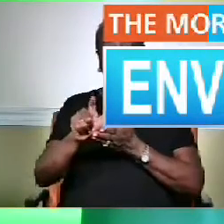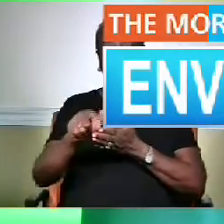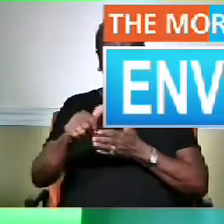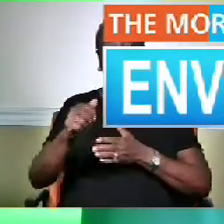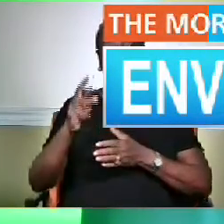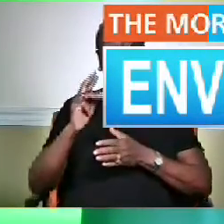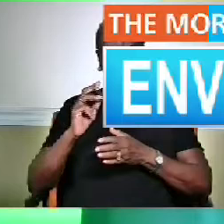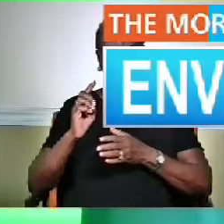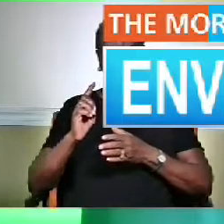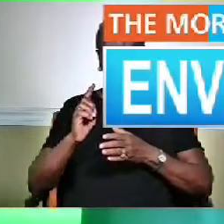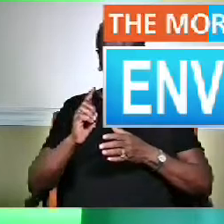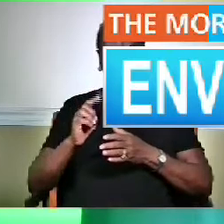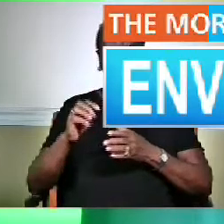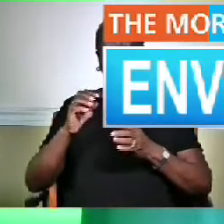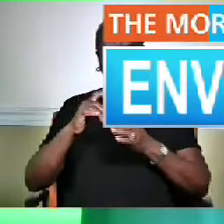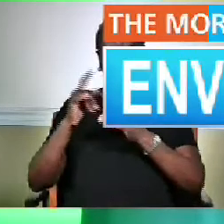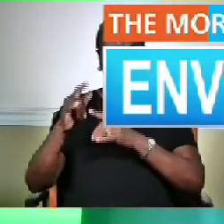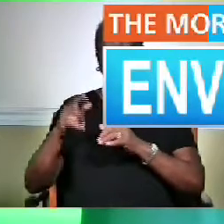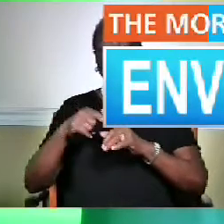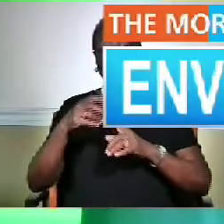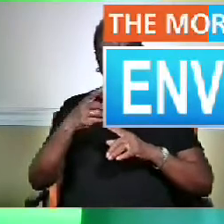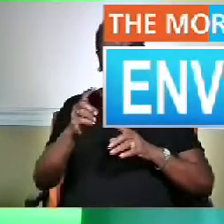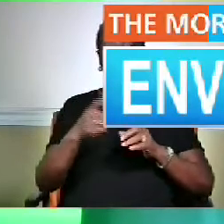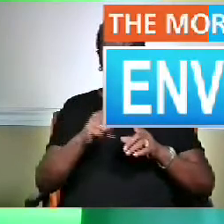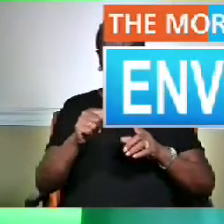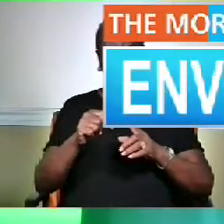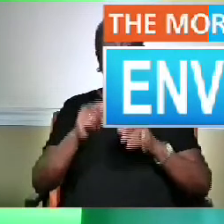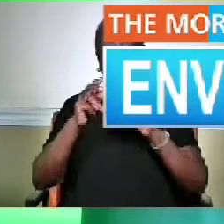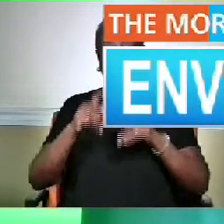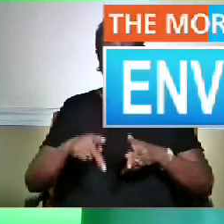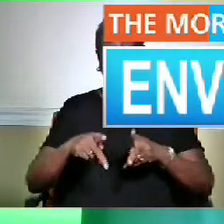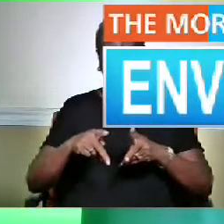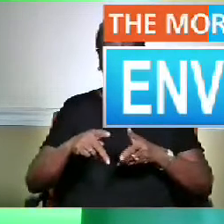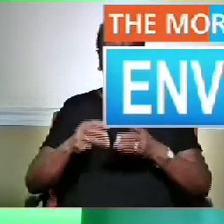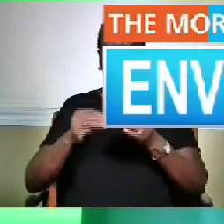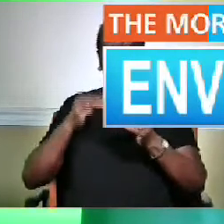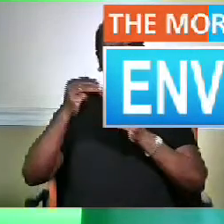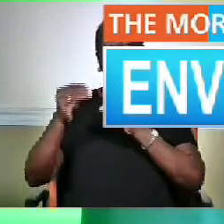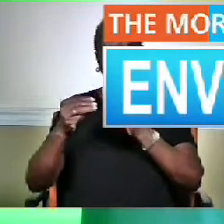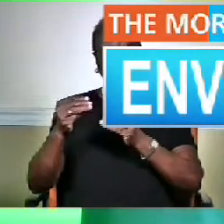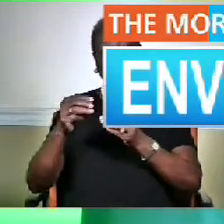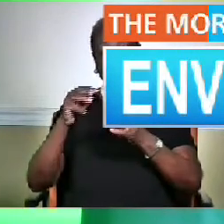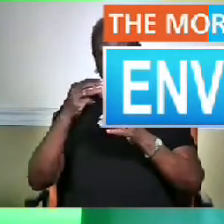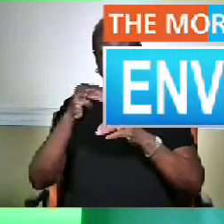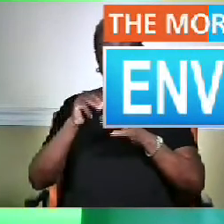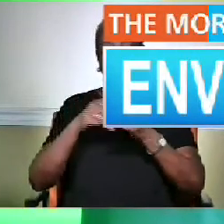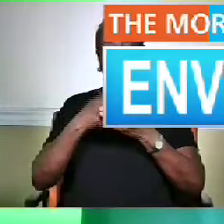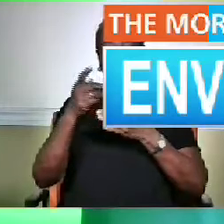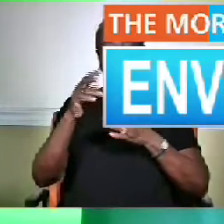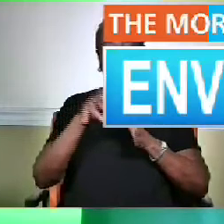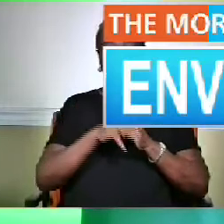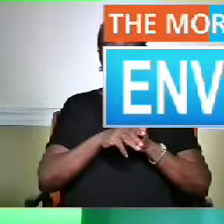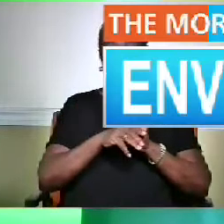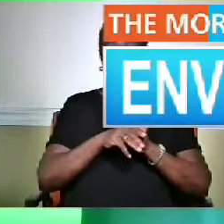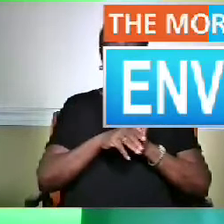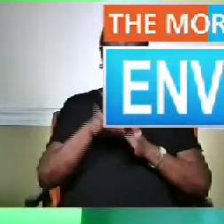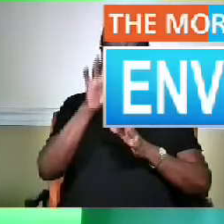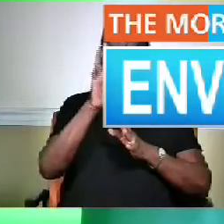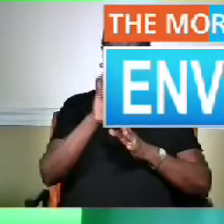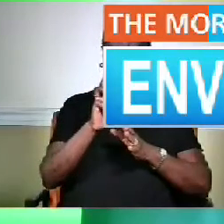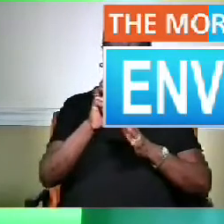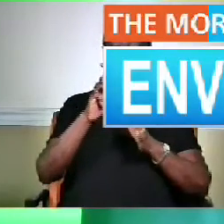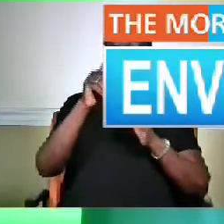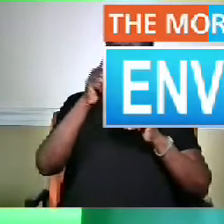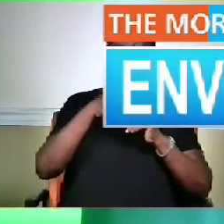campaign by deferring the client's mortgage payments. The Bahamas Mortgage Corporation offered a six-month